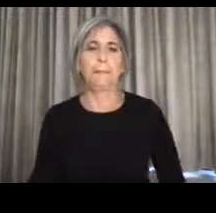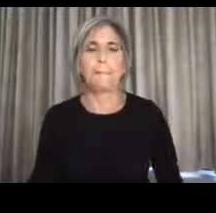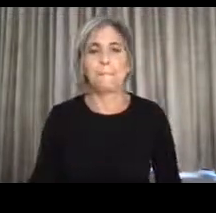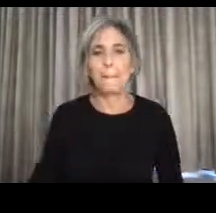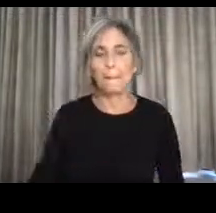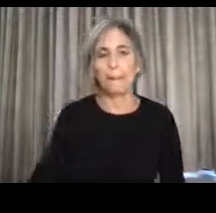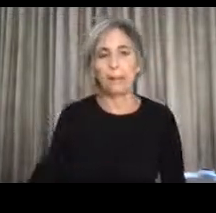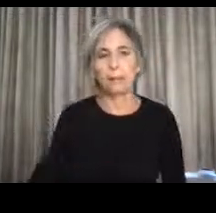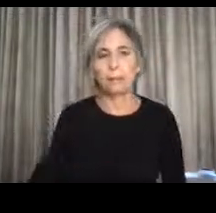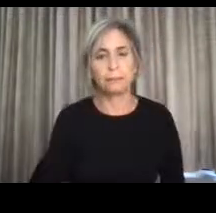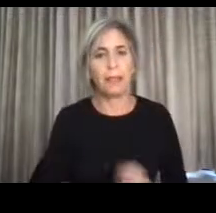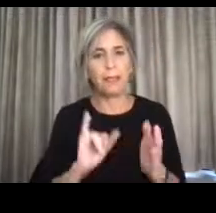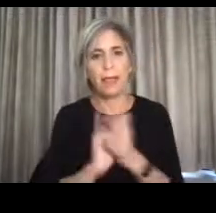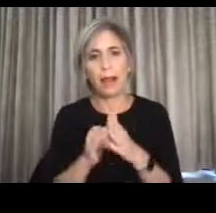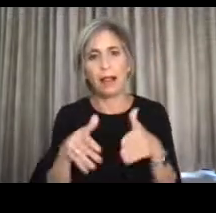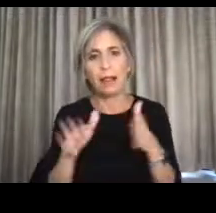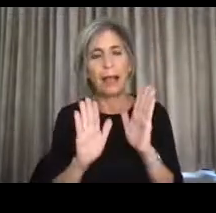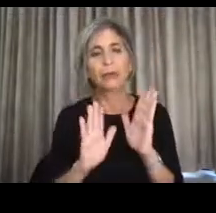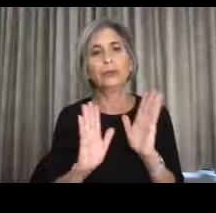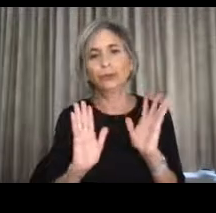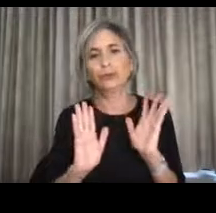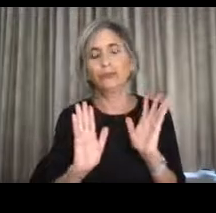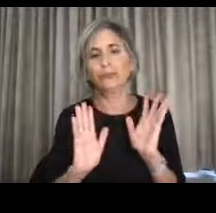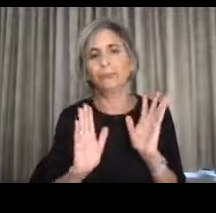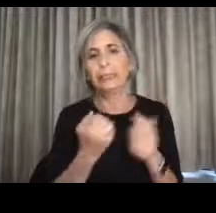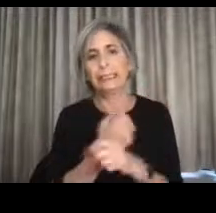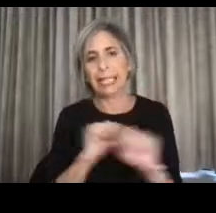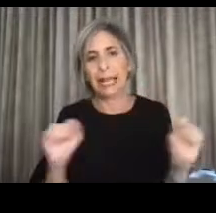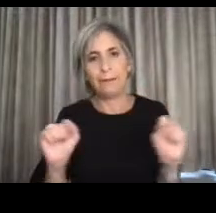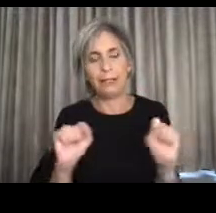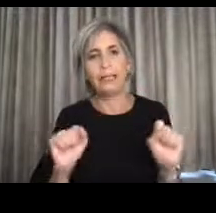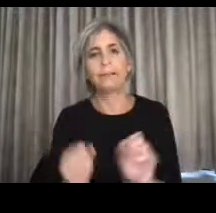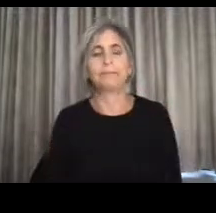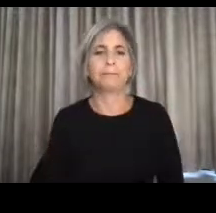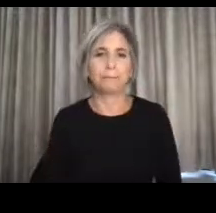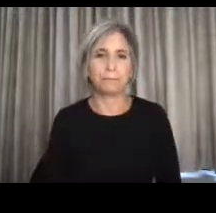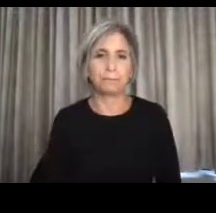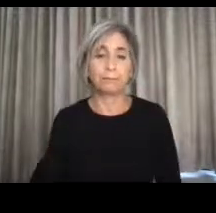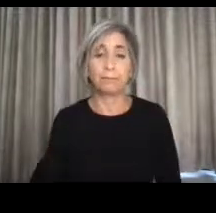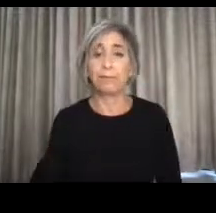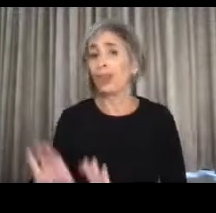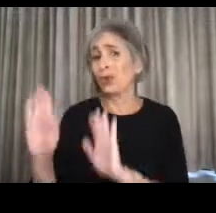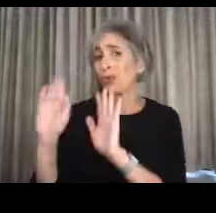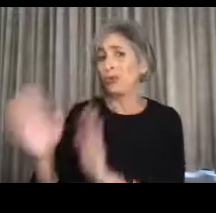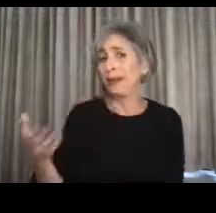what allows them to turn over. Great, thank you.